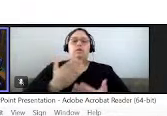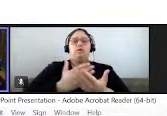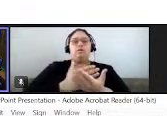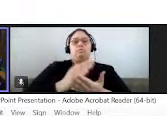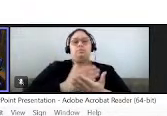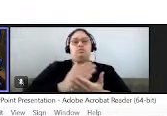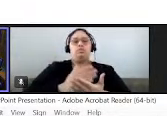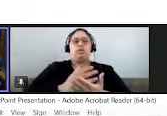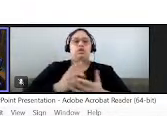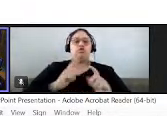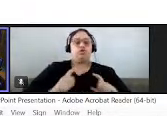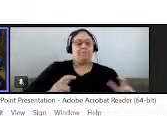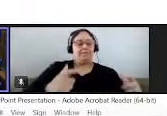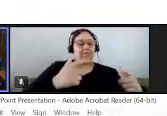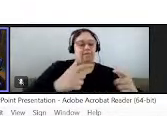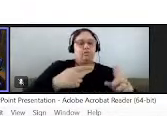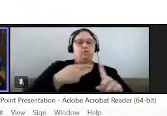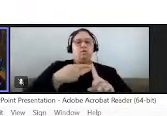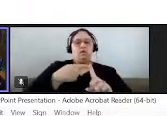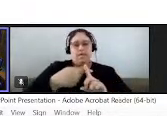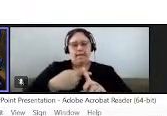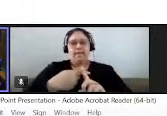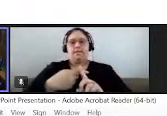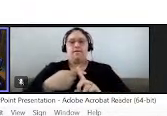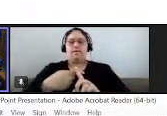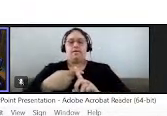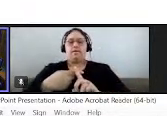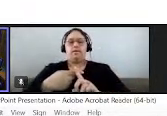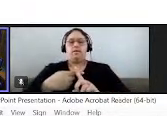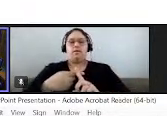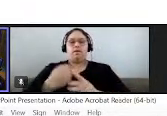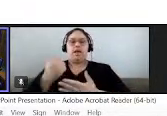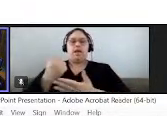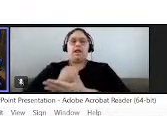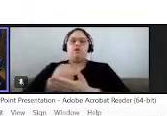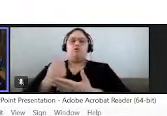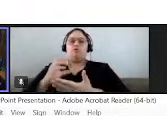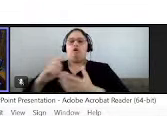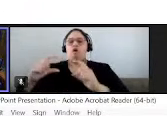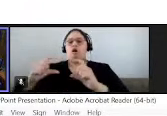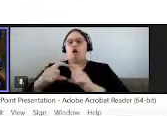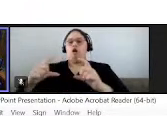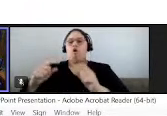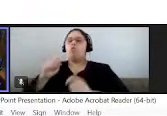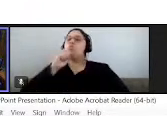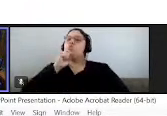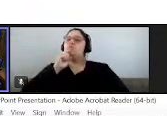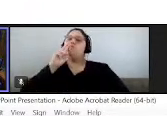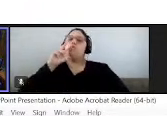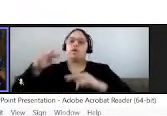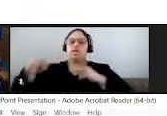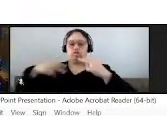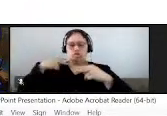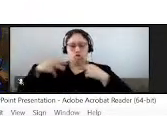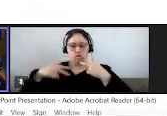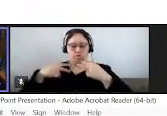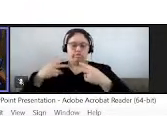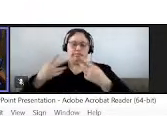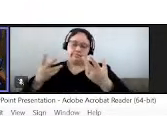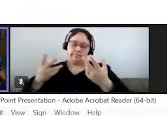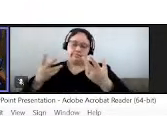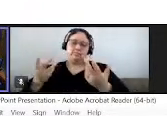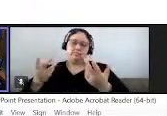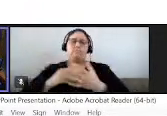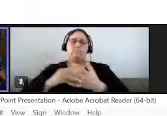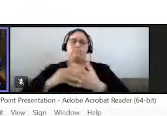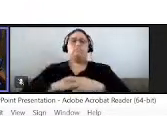for the committee, but also for the credit card usage for restaurants, if I can put it that way.